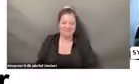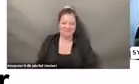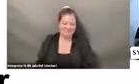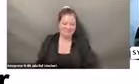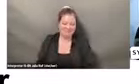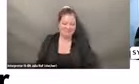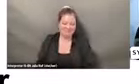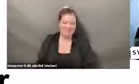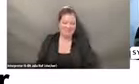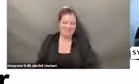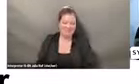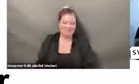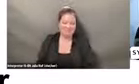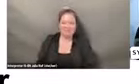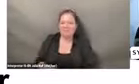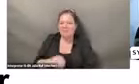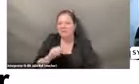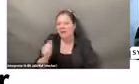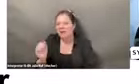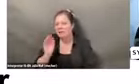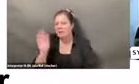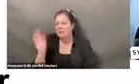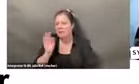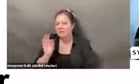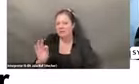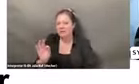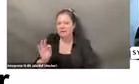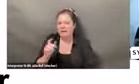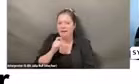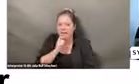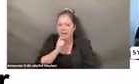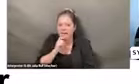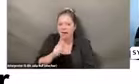Yes, so we have another question here. Did you discuss how to motivate